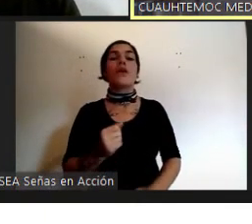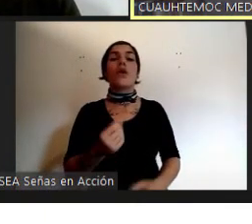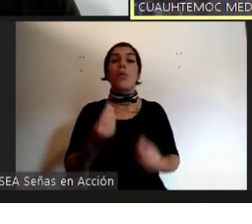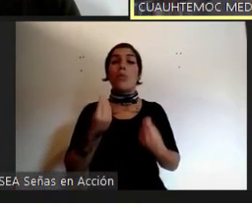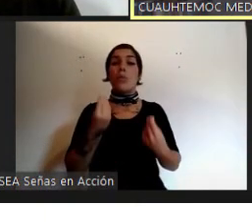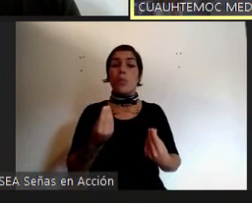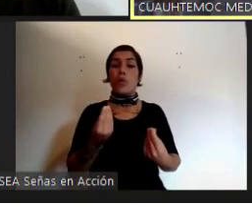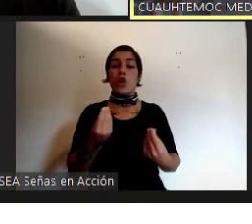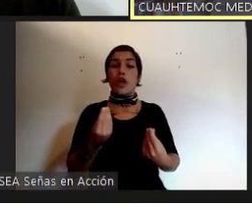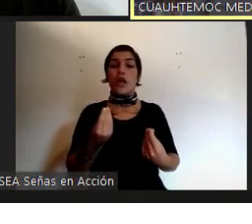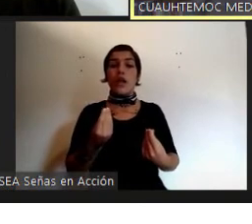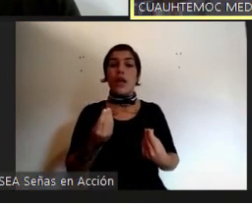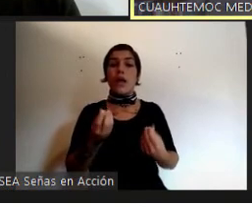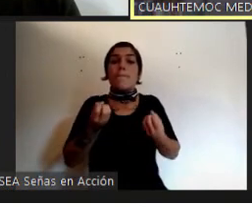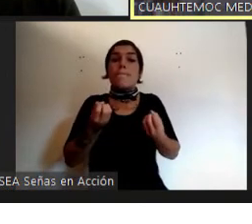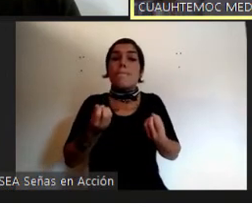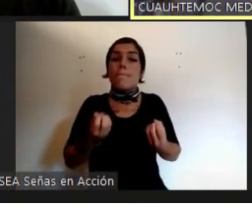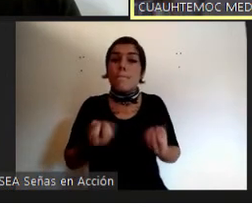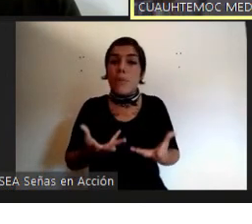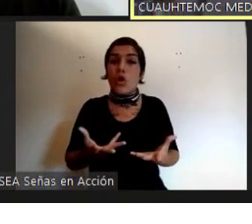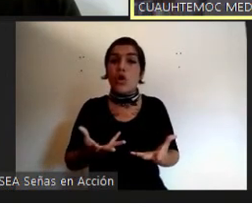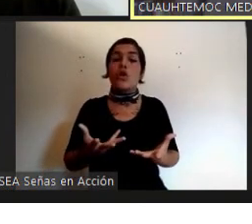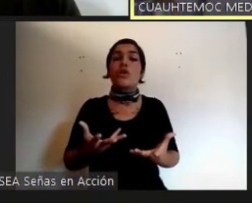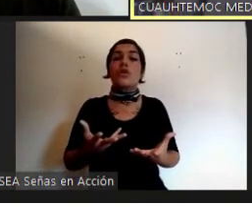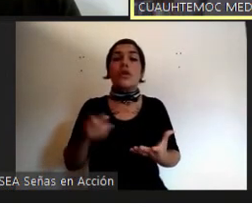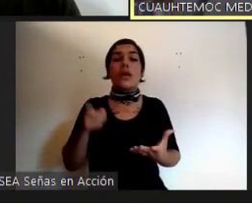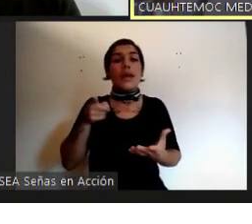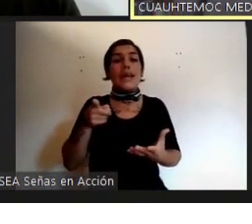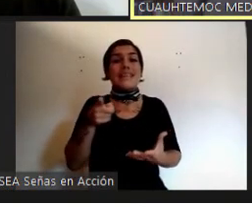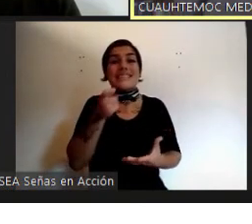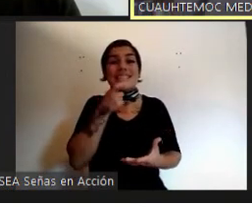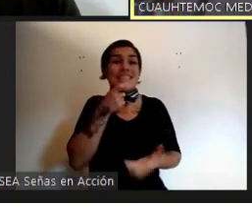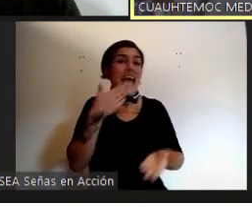What this establishes is the possibility